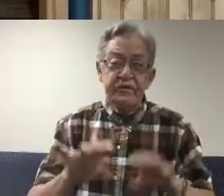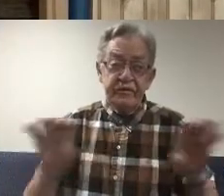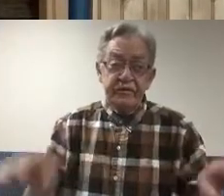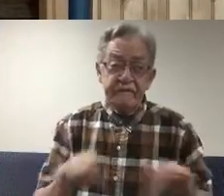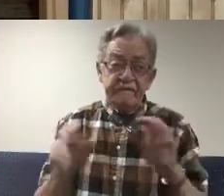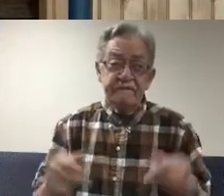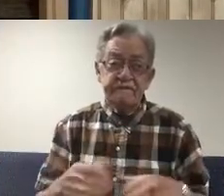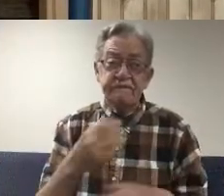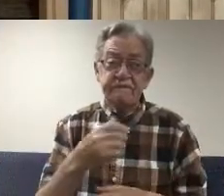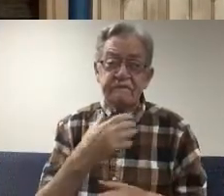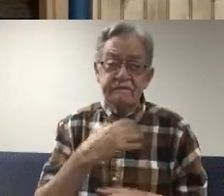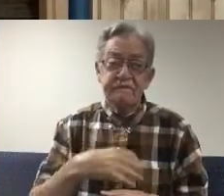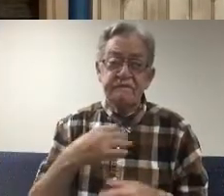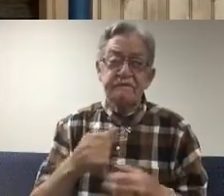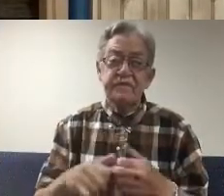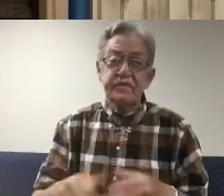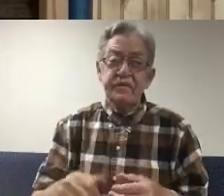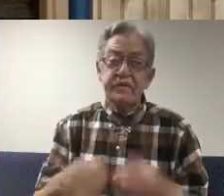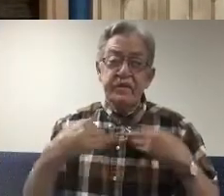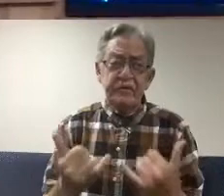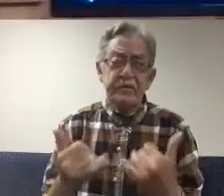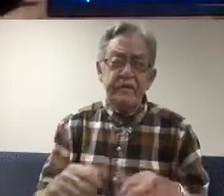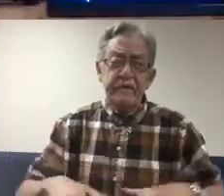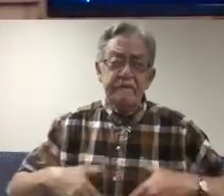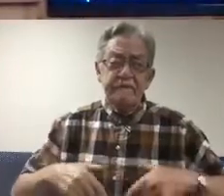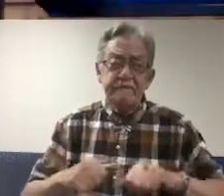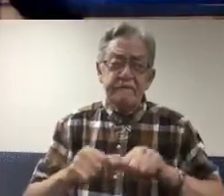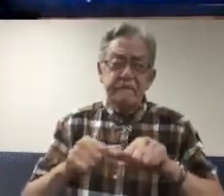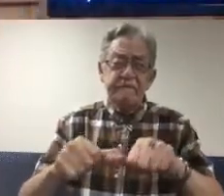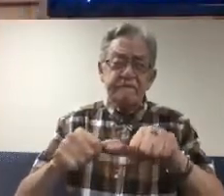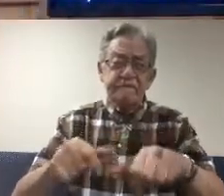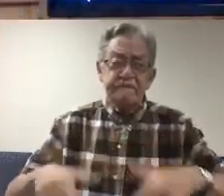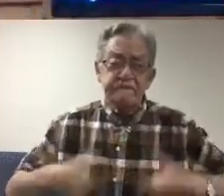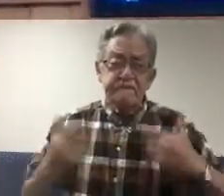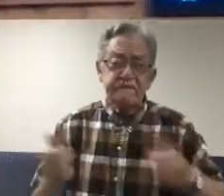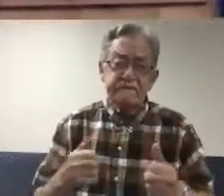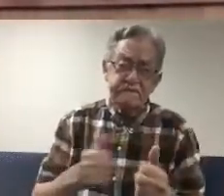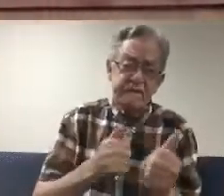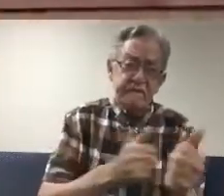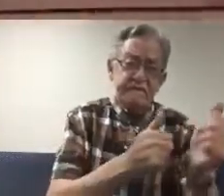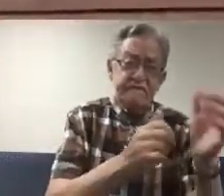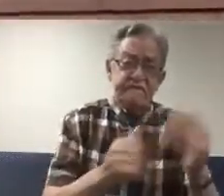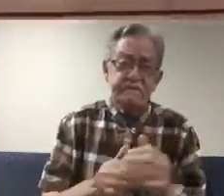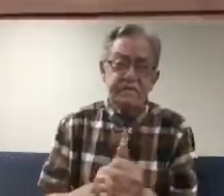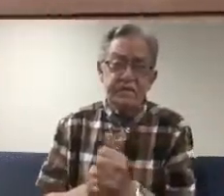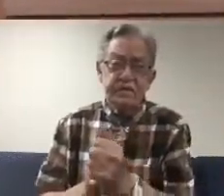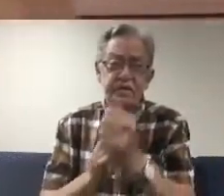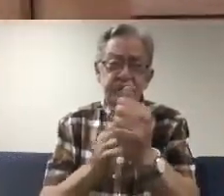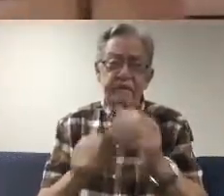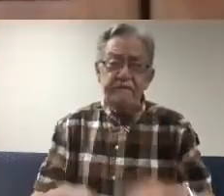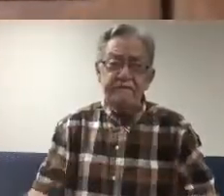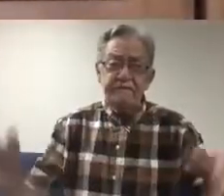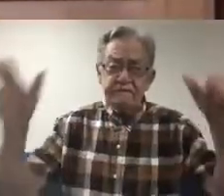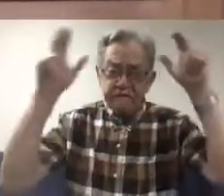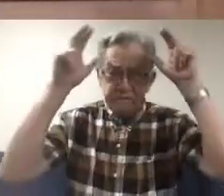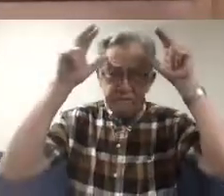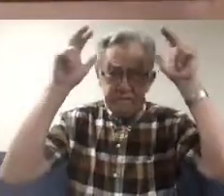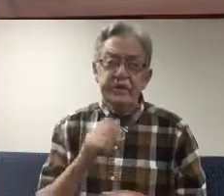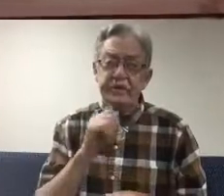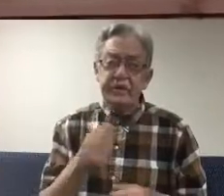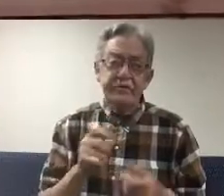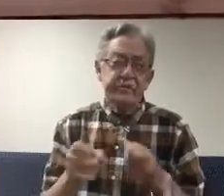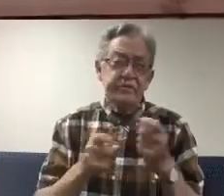movement was born where greed became a virtue rather than one of the sins that are